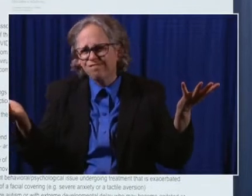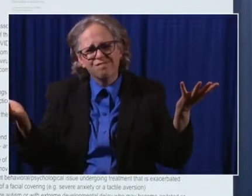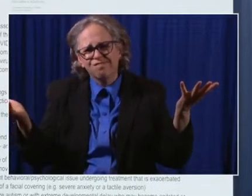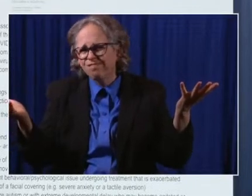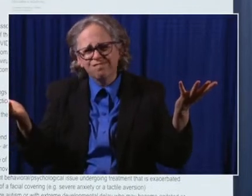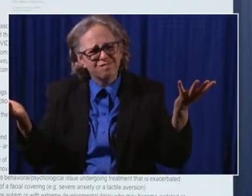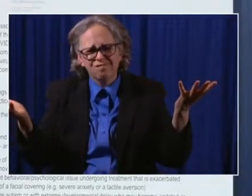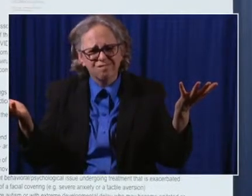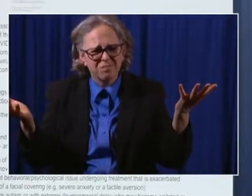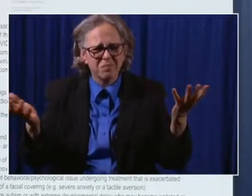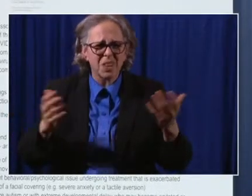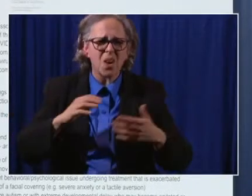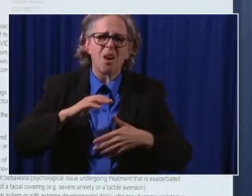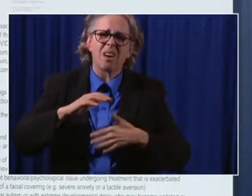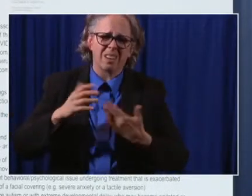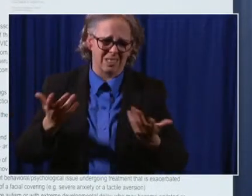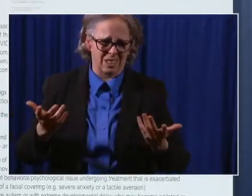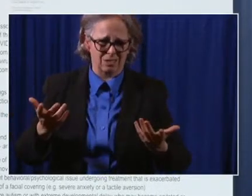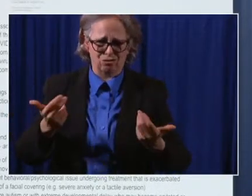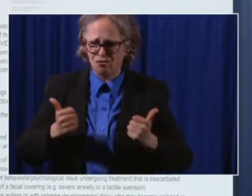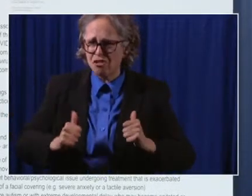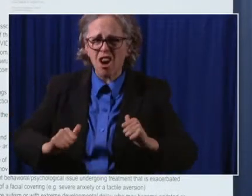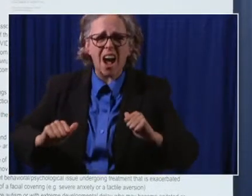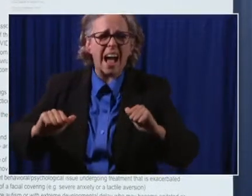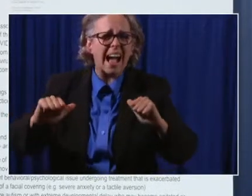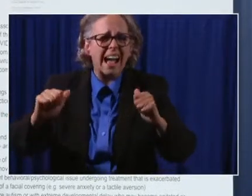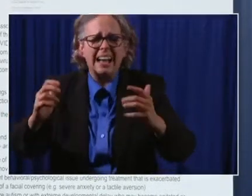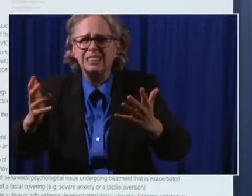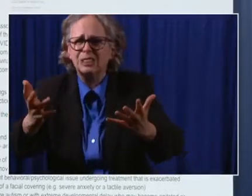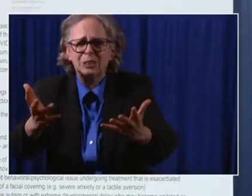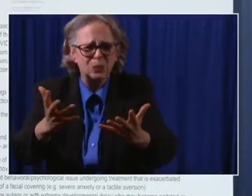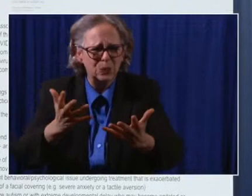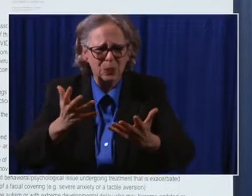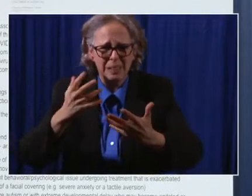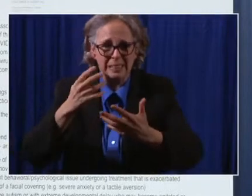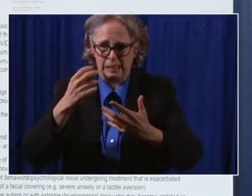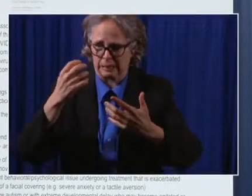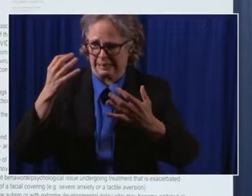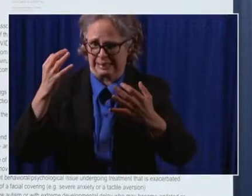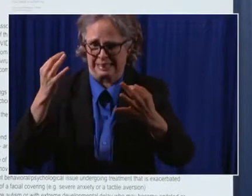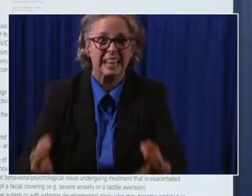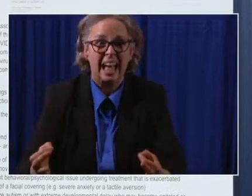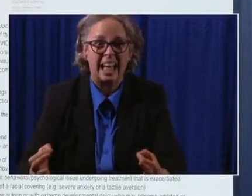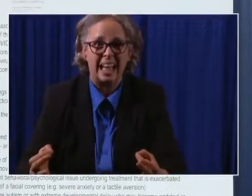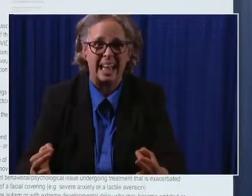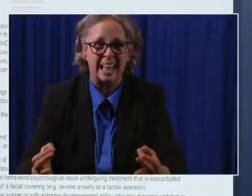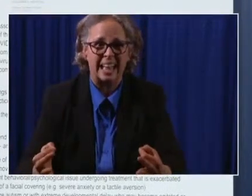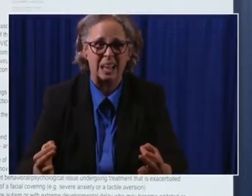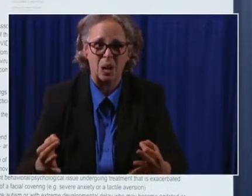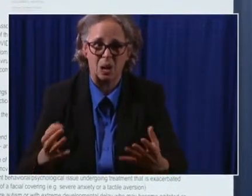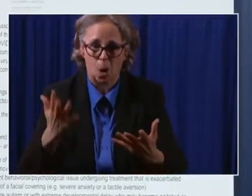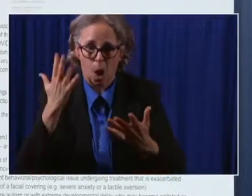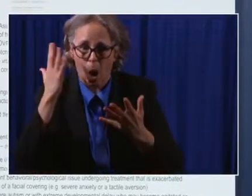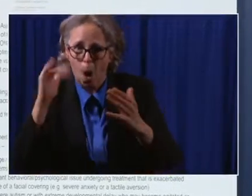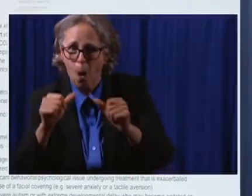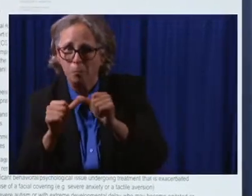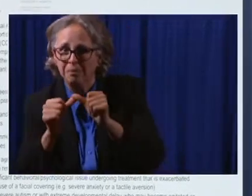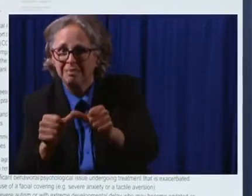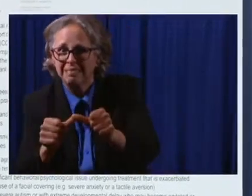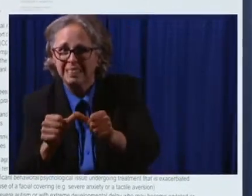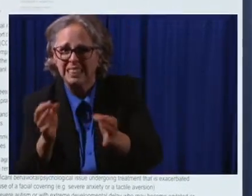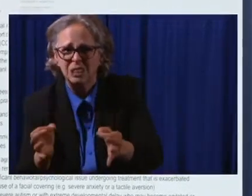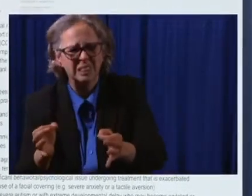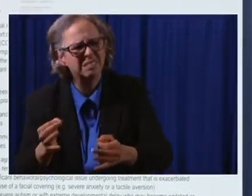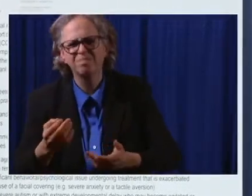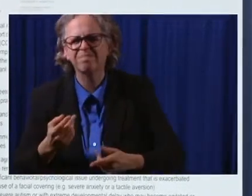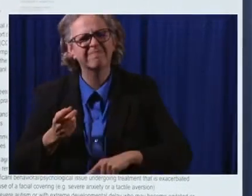trying to bring certainty to something that, quite candidly, we cannot be certain about, and that is what's going